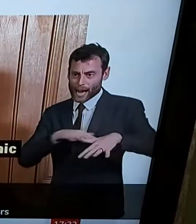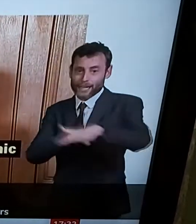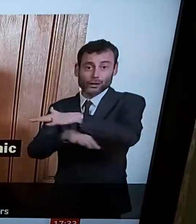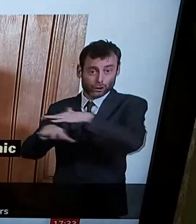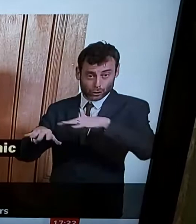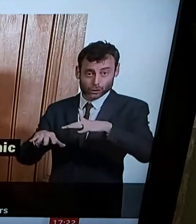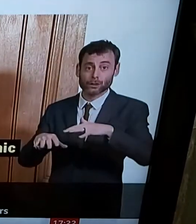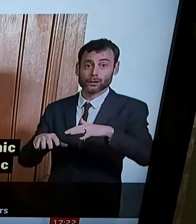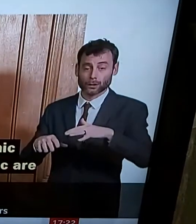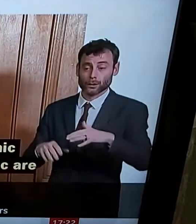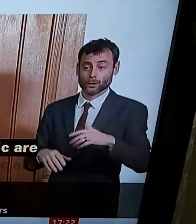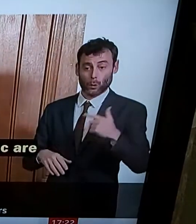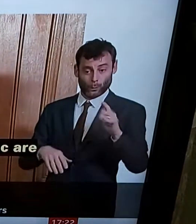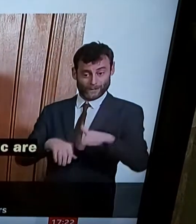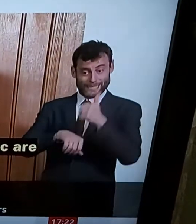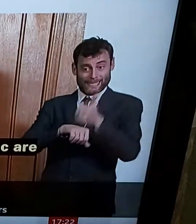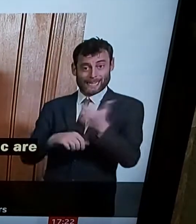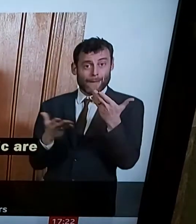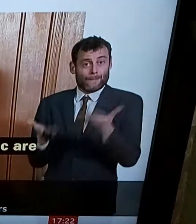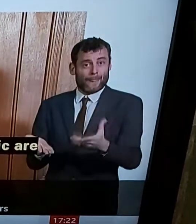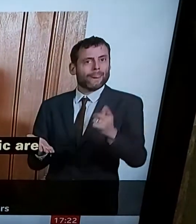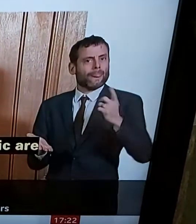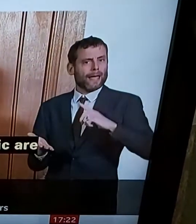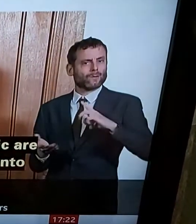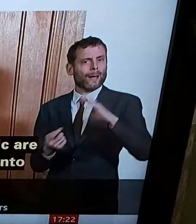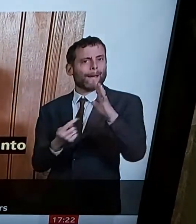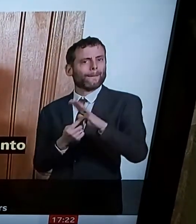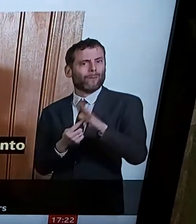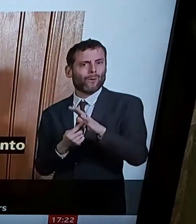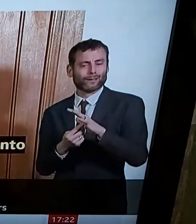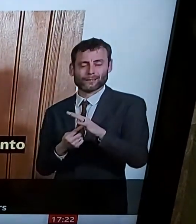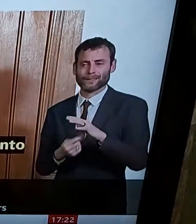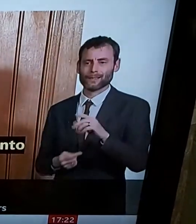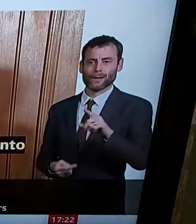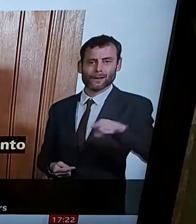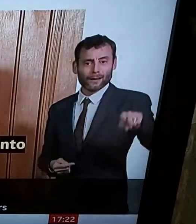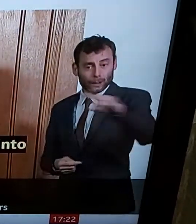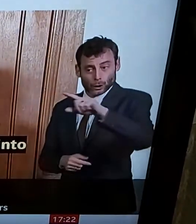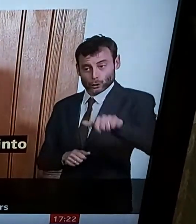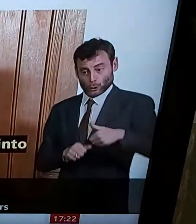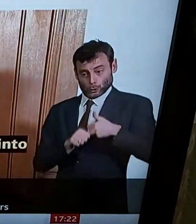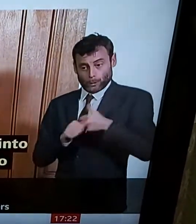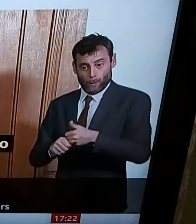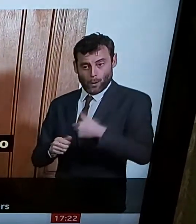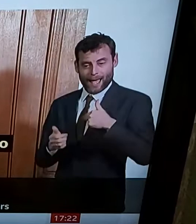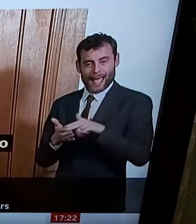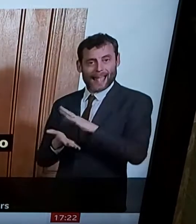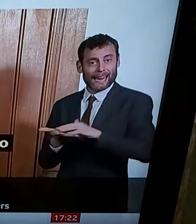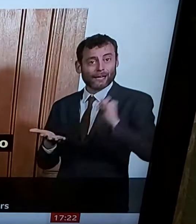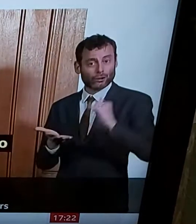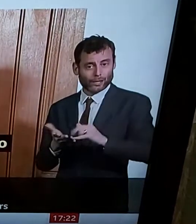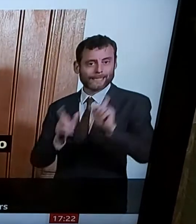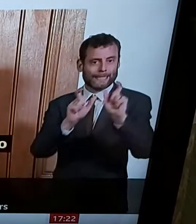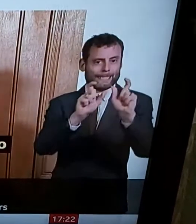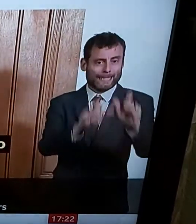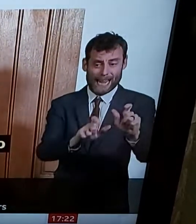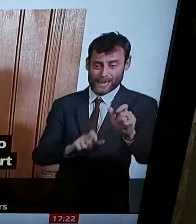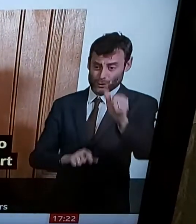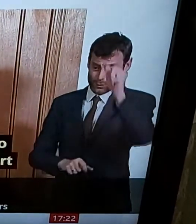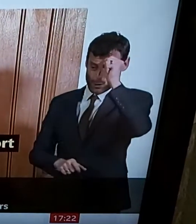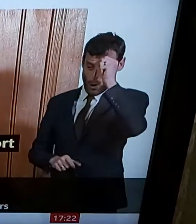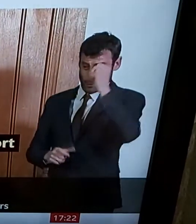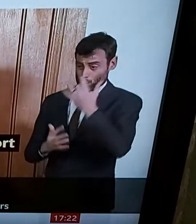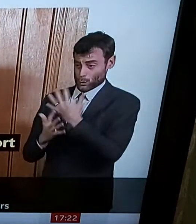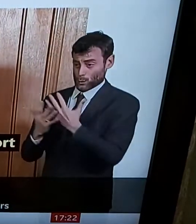with are also put into place. And that's why it's so important that the public support the work of our very pressurised frontline